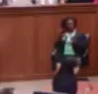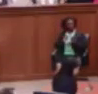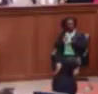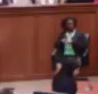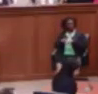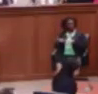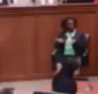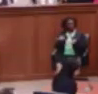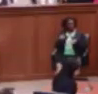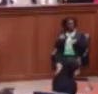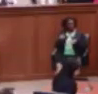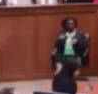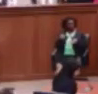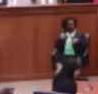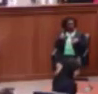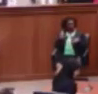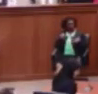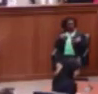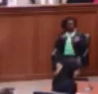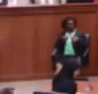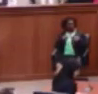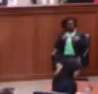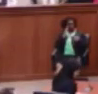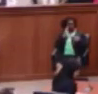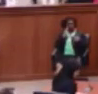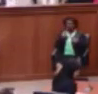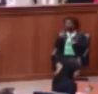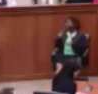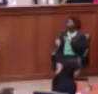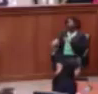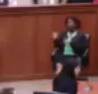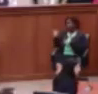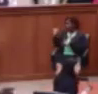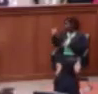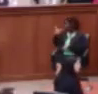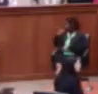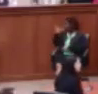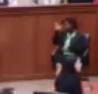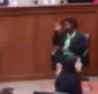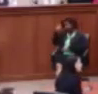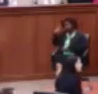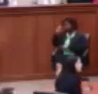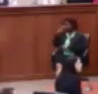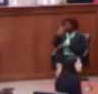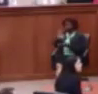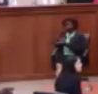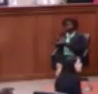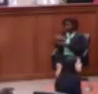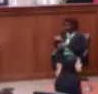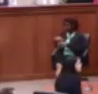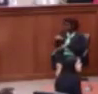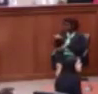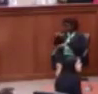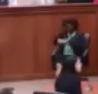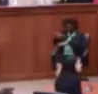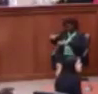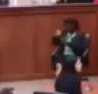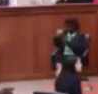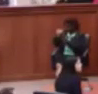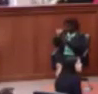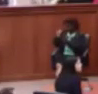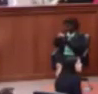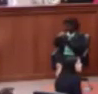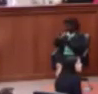but I'd like to hear a little bit more. One parent from the blind school that is on it. Okay, let me just hear.